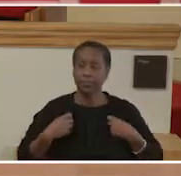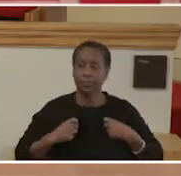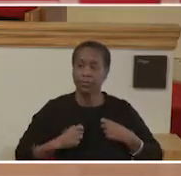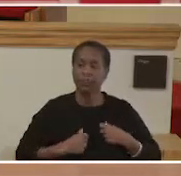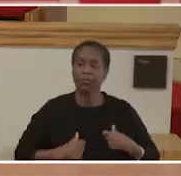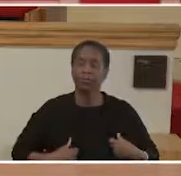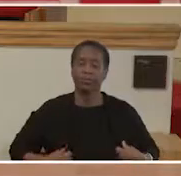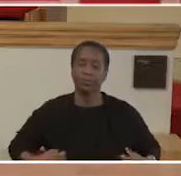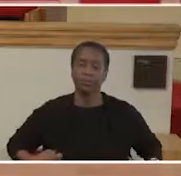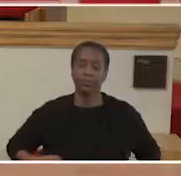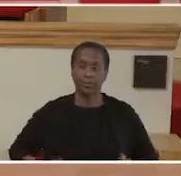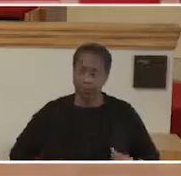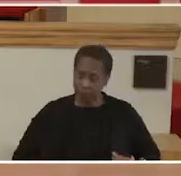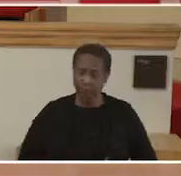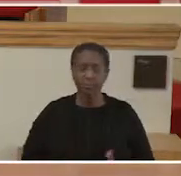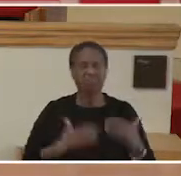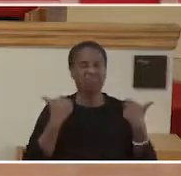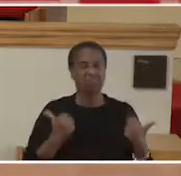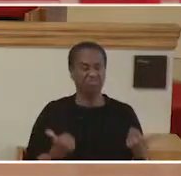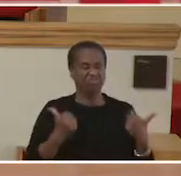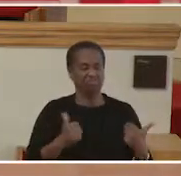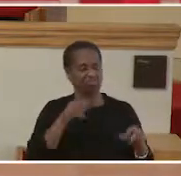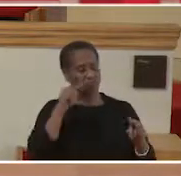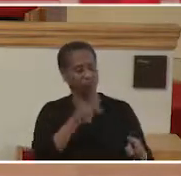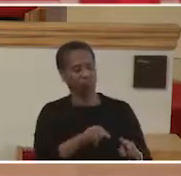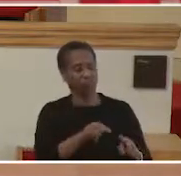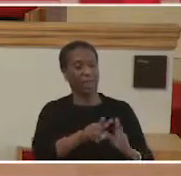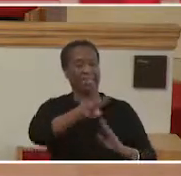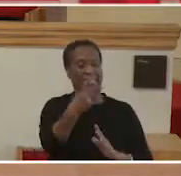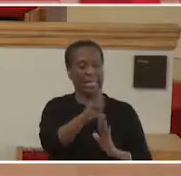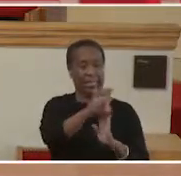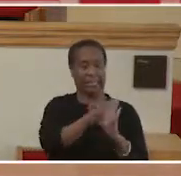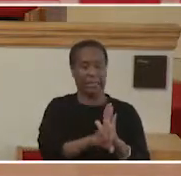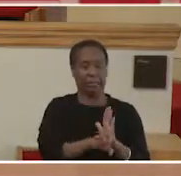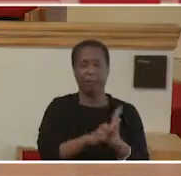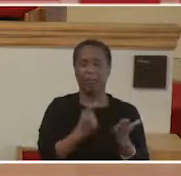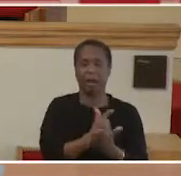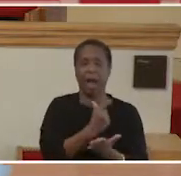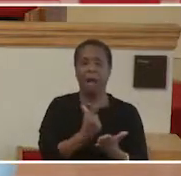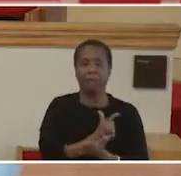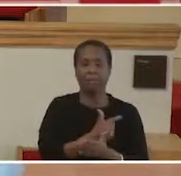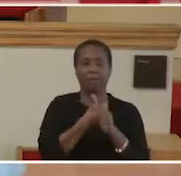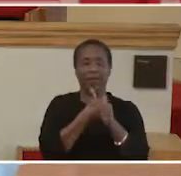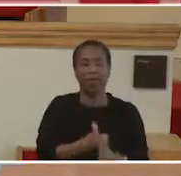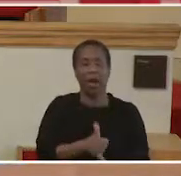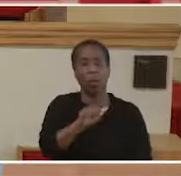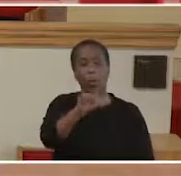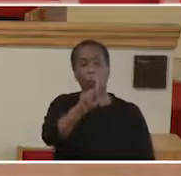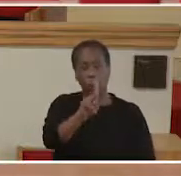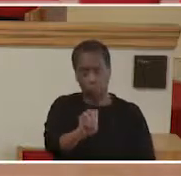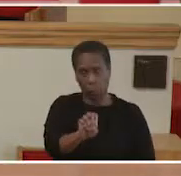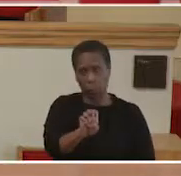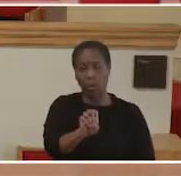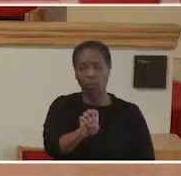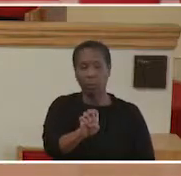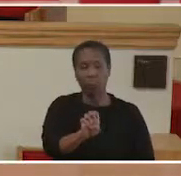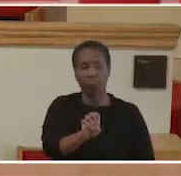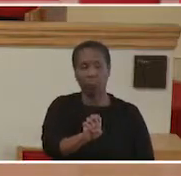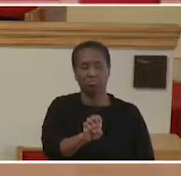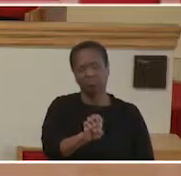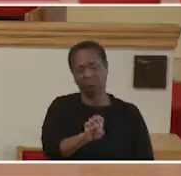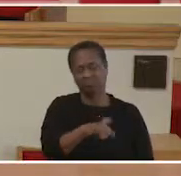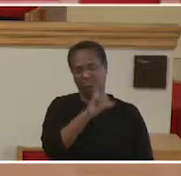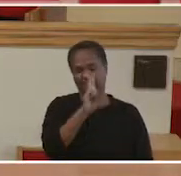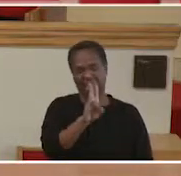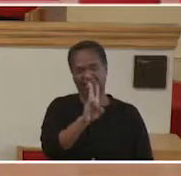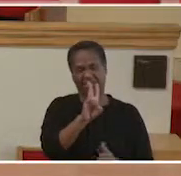Let me direct your attention to the second chapter of the Gospel according to Luke, the first seven verses, as